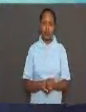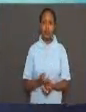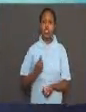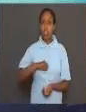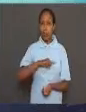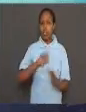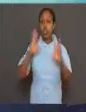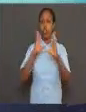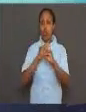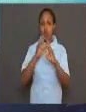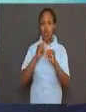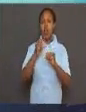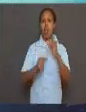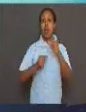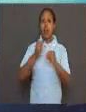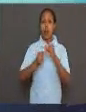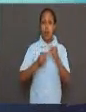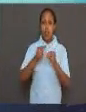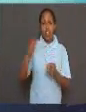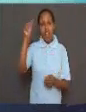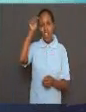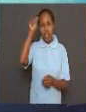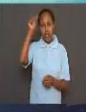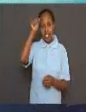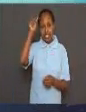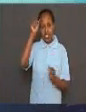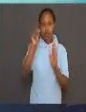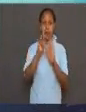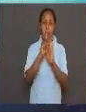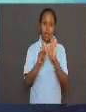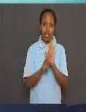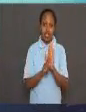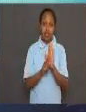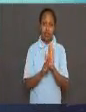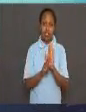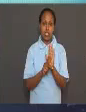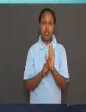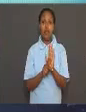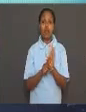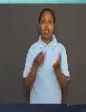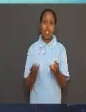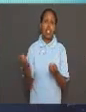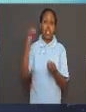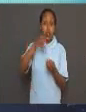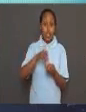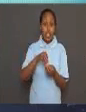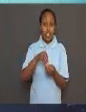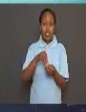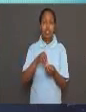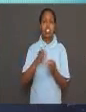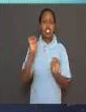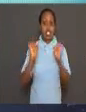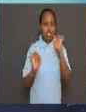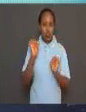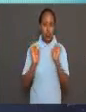We talked about Archimedes' principle, including the